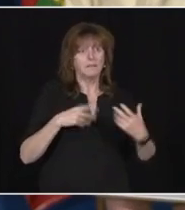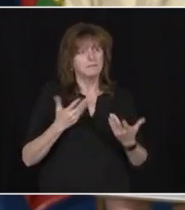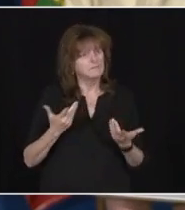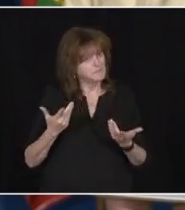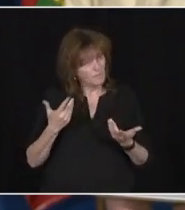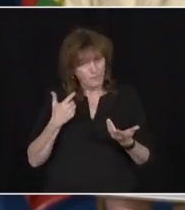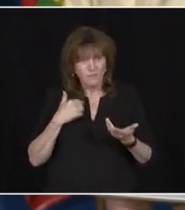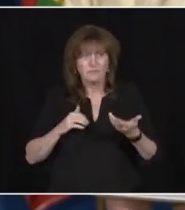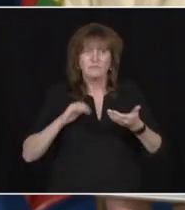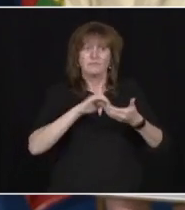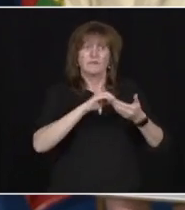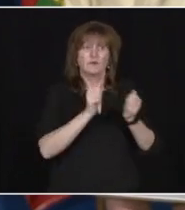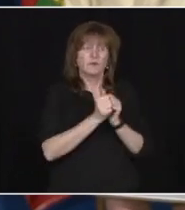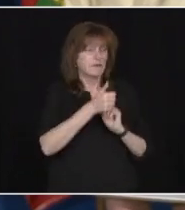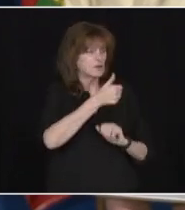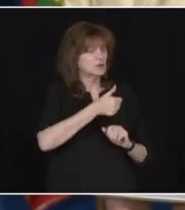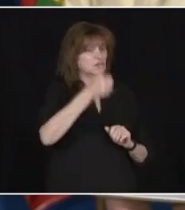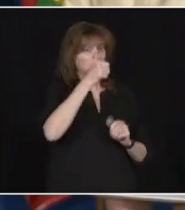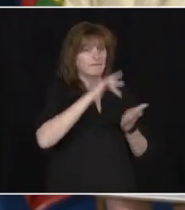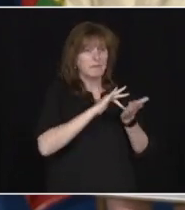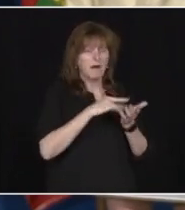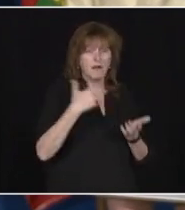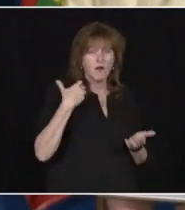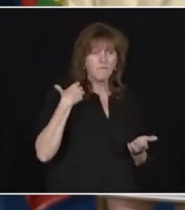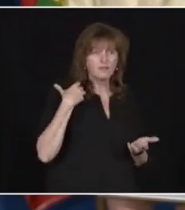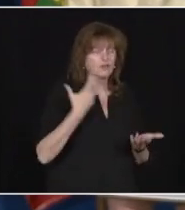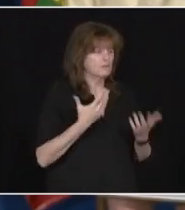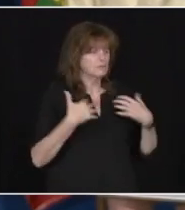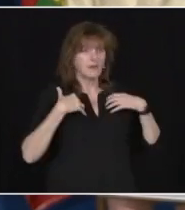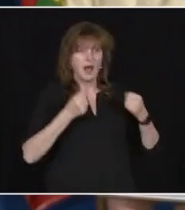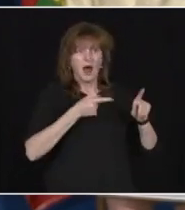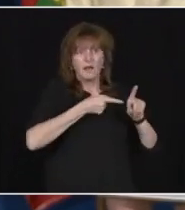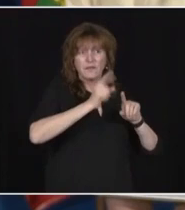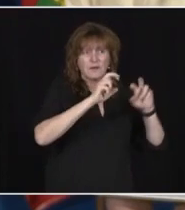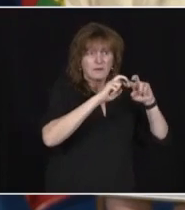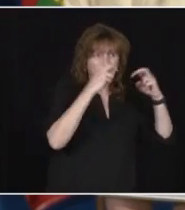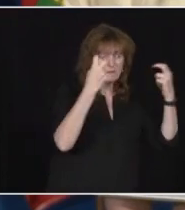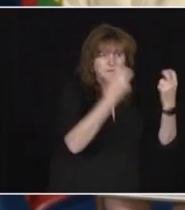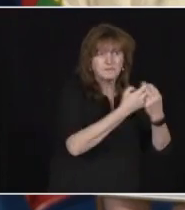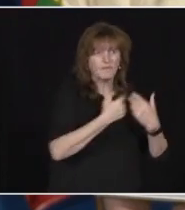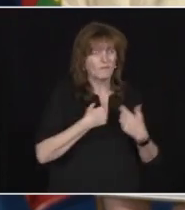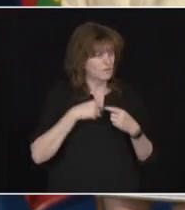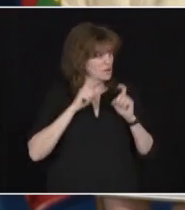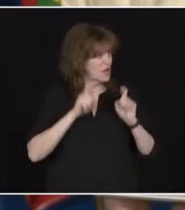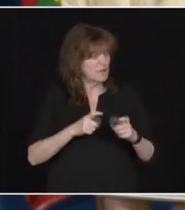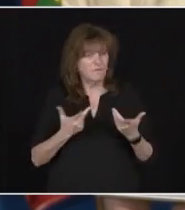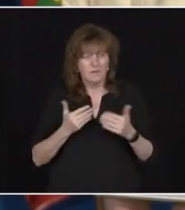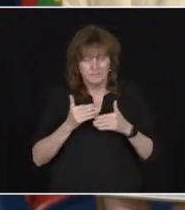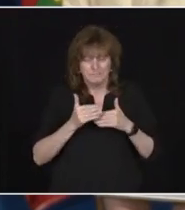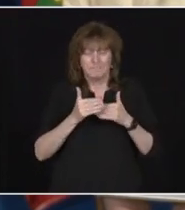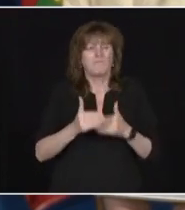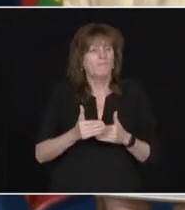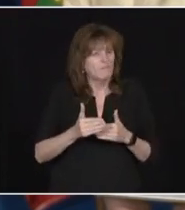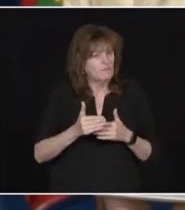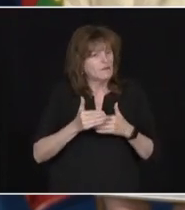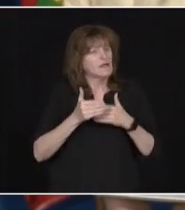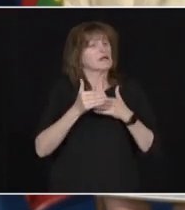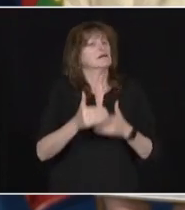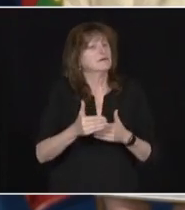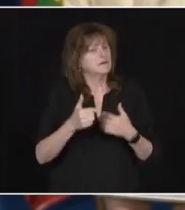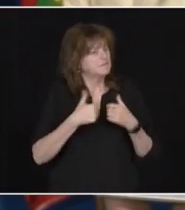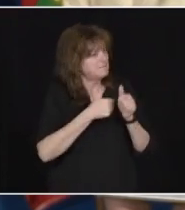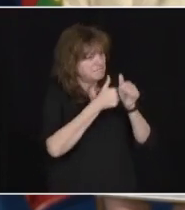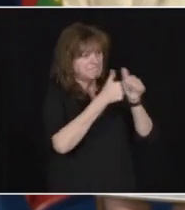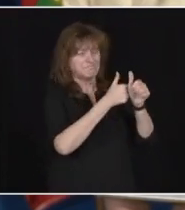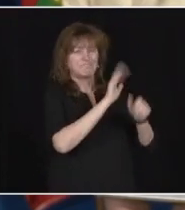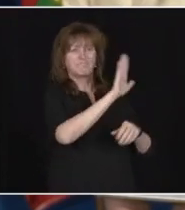medical officers, towards this phased approach in stage two and stage three, we'll take the advice and try to get Ontario back